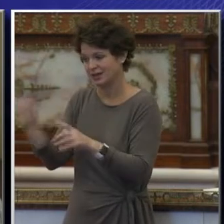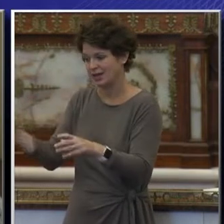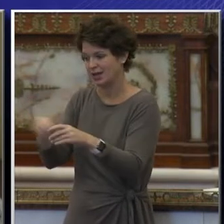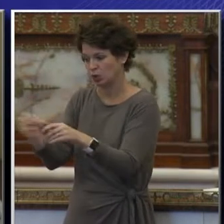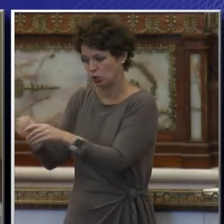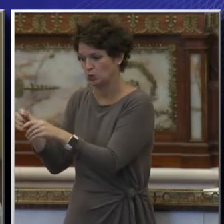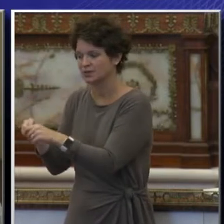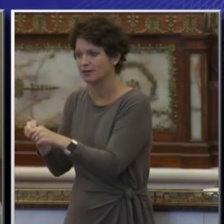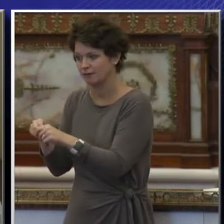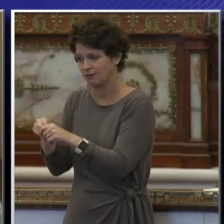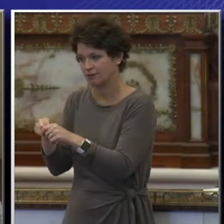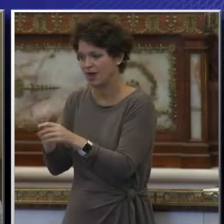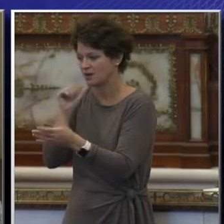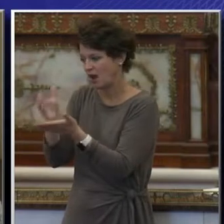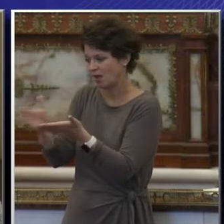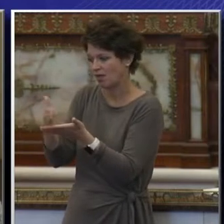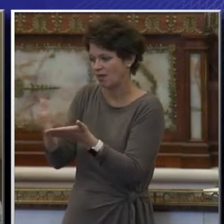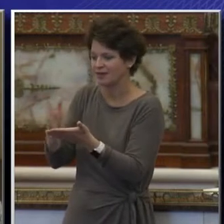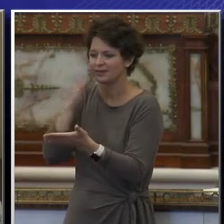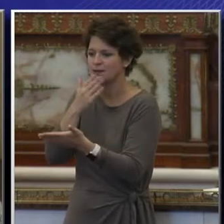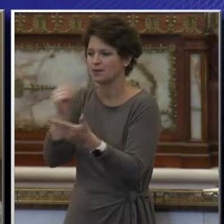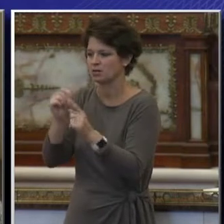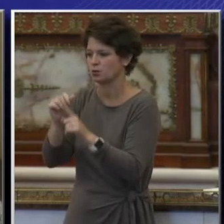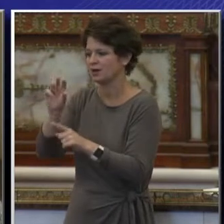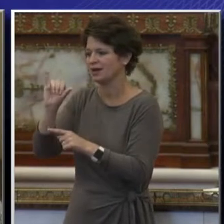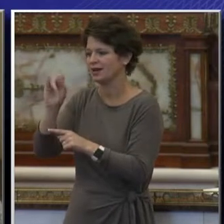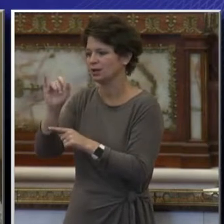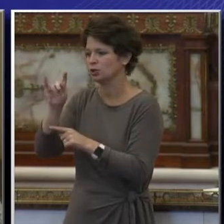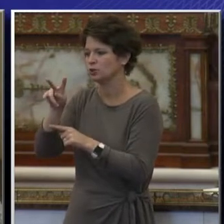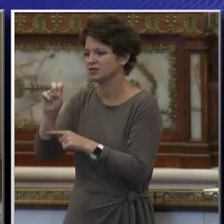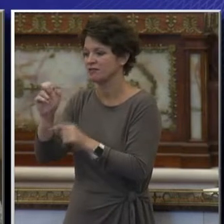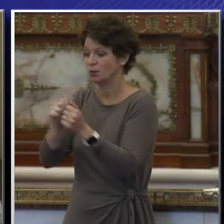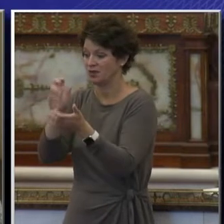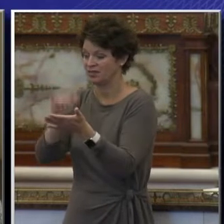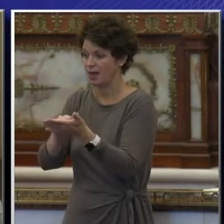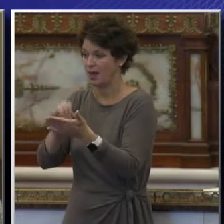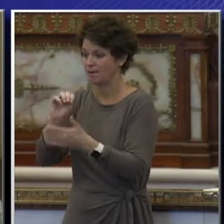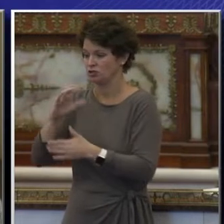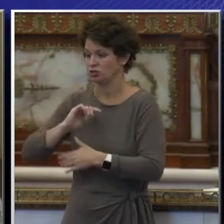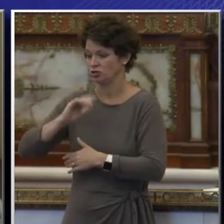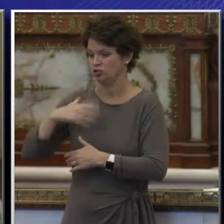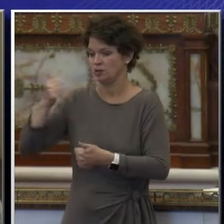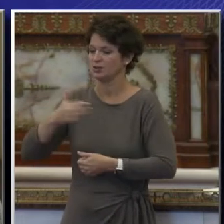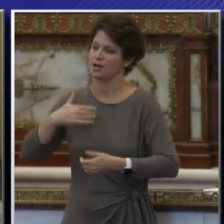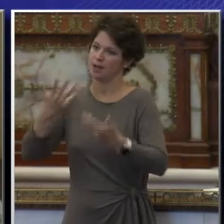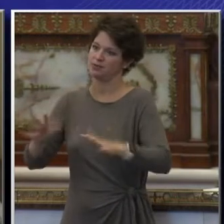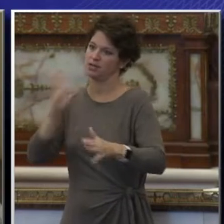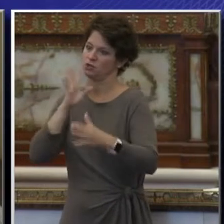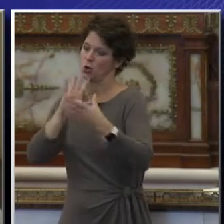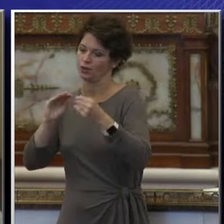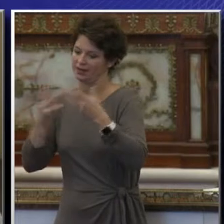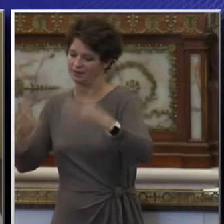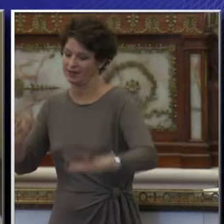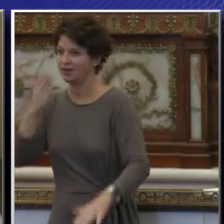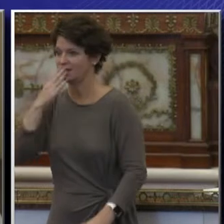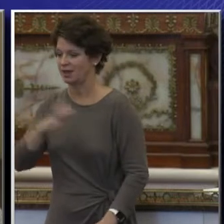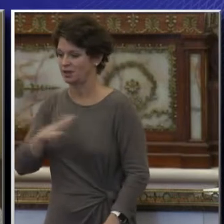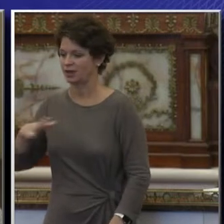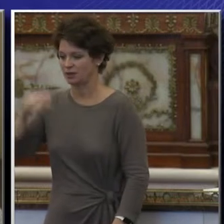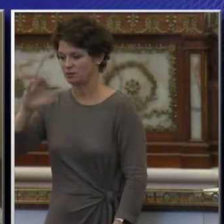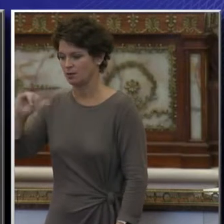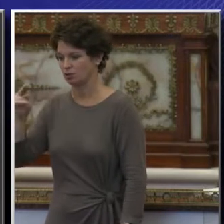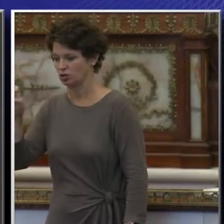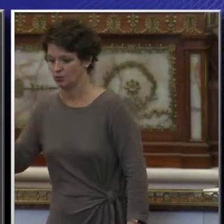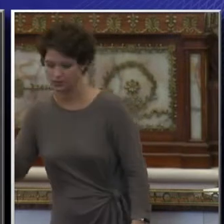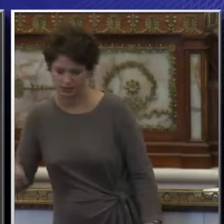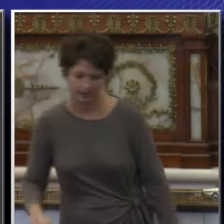inclusive. And I guess that's the best word. And with that, Mr. Chairman, I'm done. Thank you, Councilmember Jones.